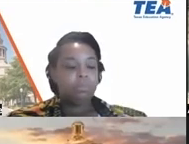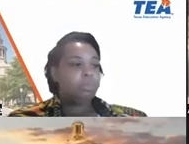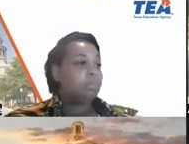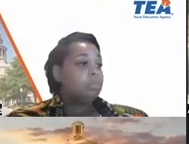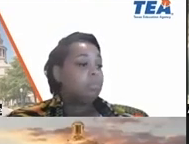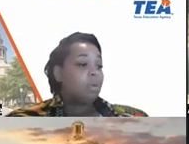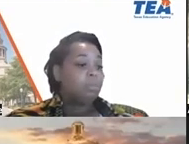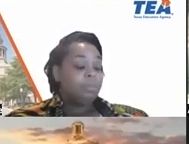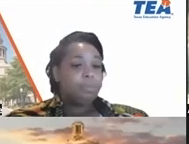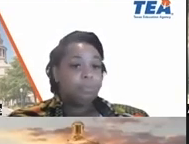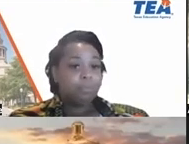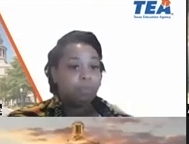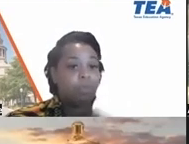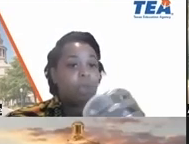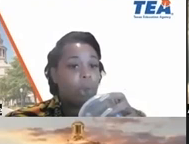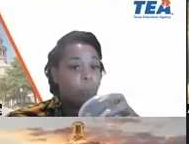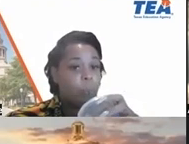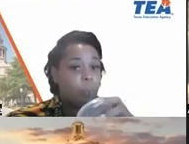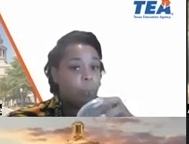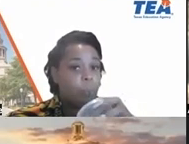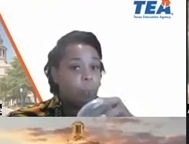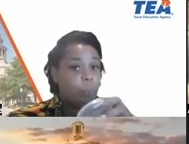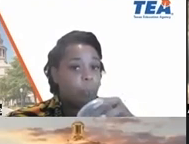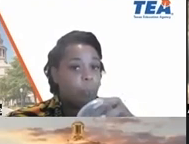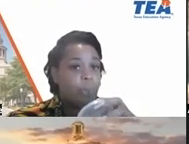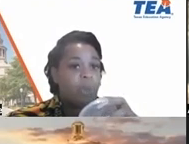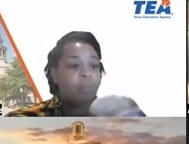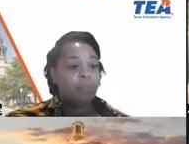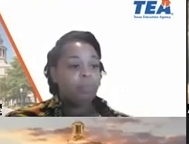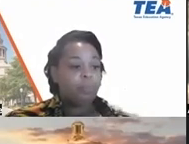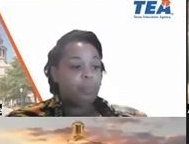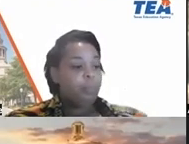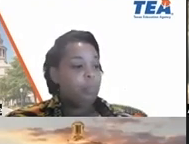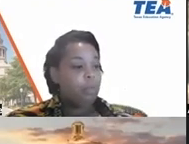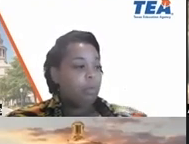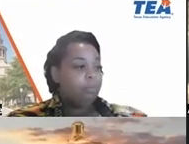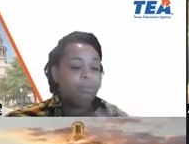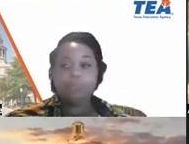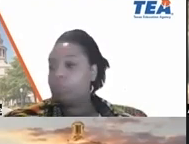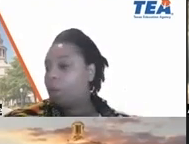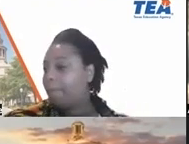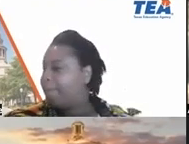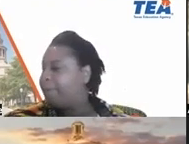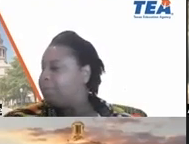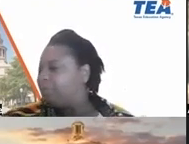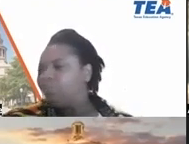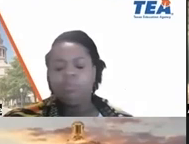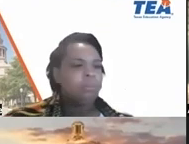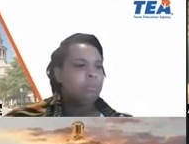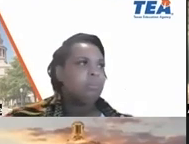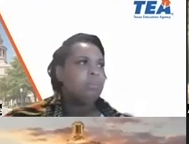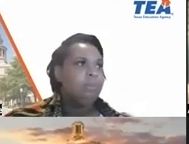And my thing that I learned from that is also was flexibility, just do whatever that needed to be done at the